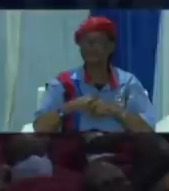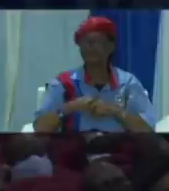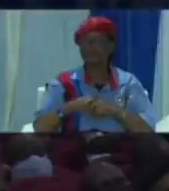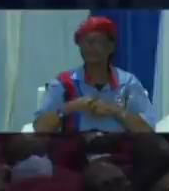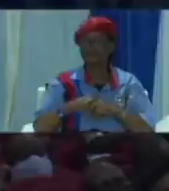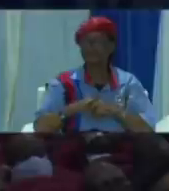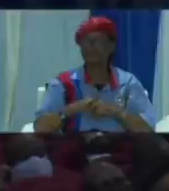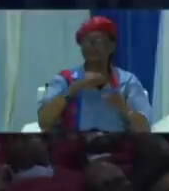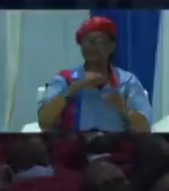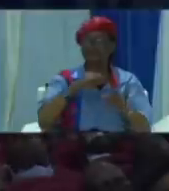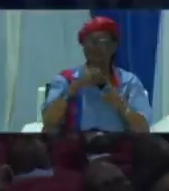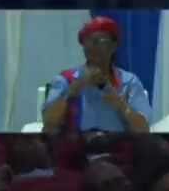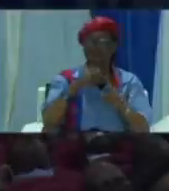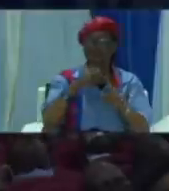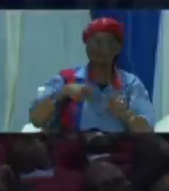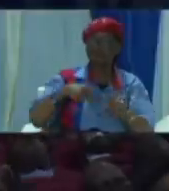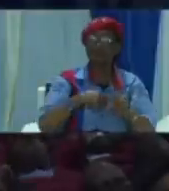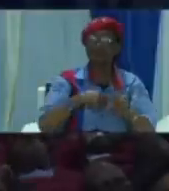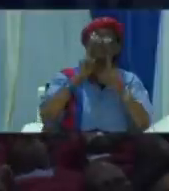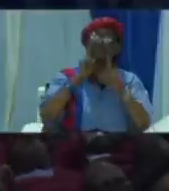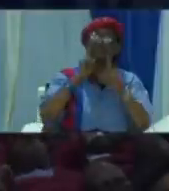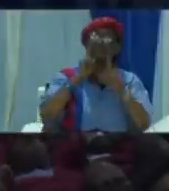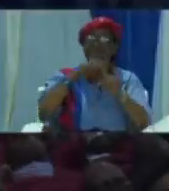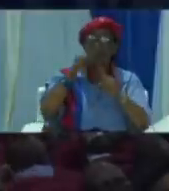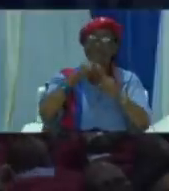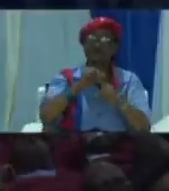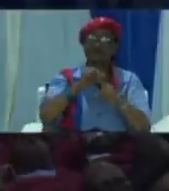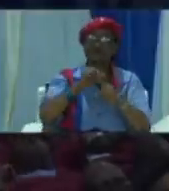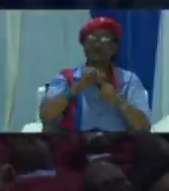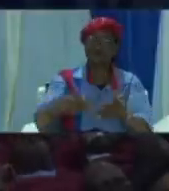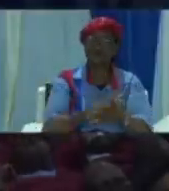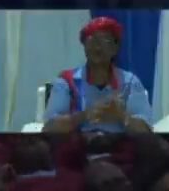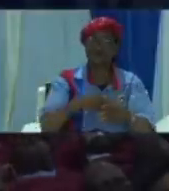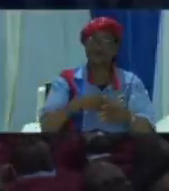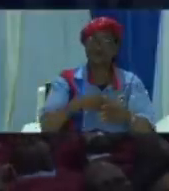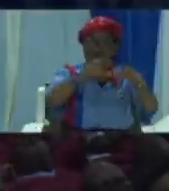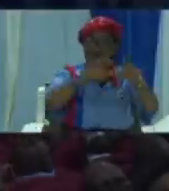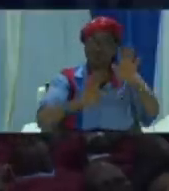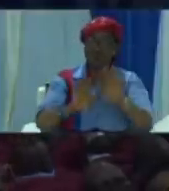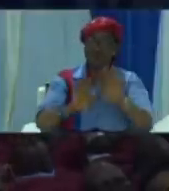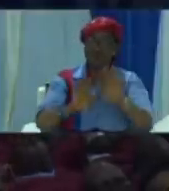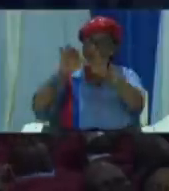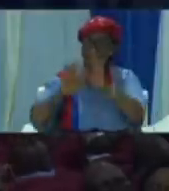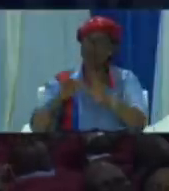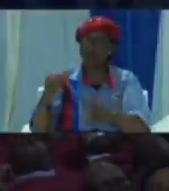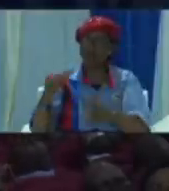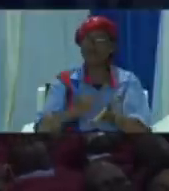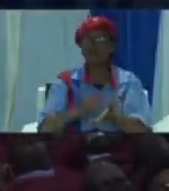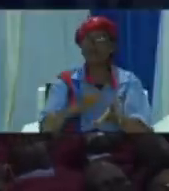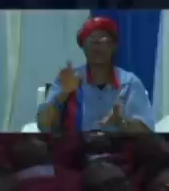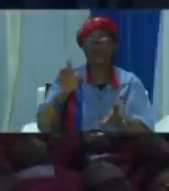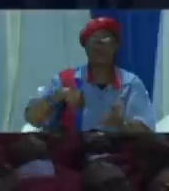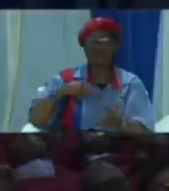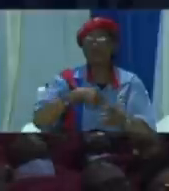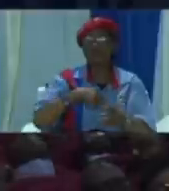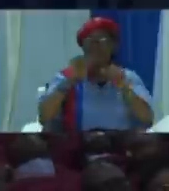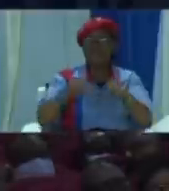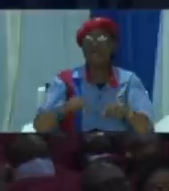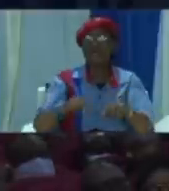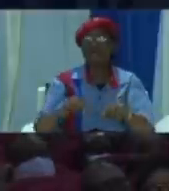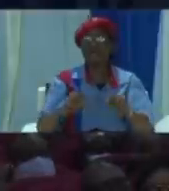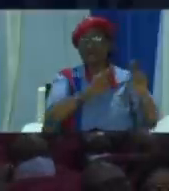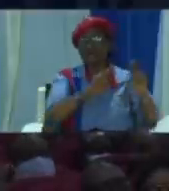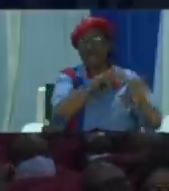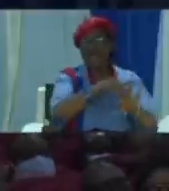When we talk about a new wave of glory, we can look at it from the mental